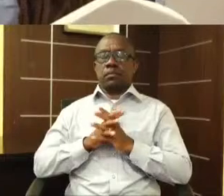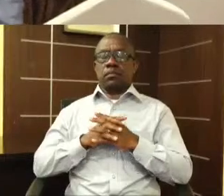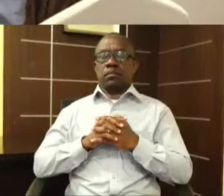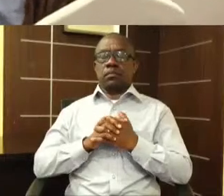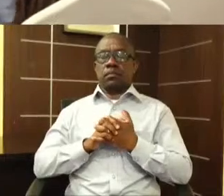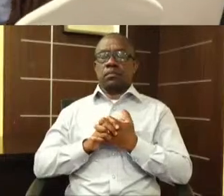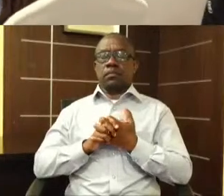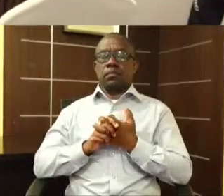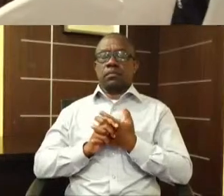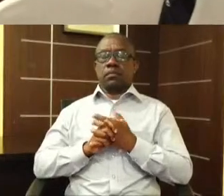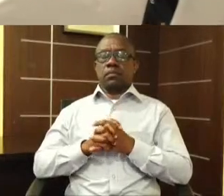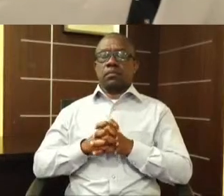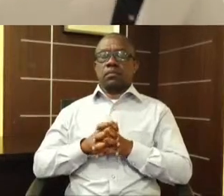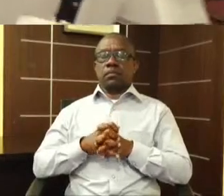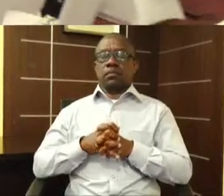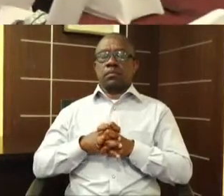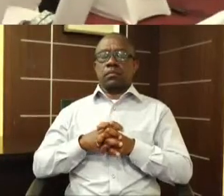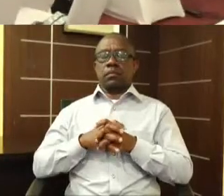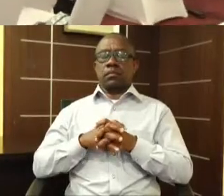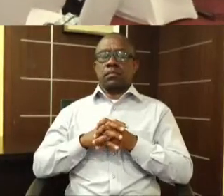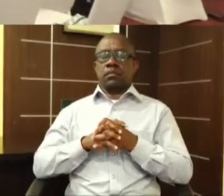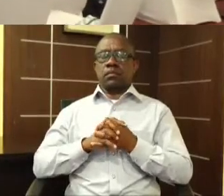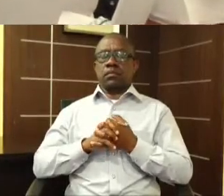Okay, how the ministry is reaching those